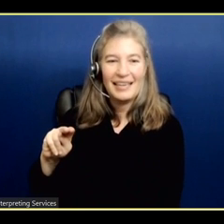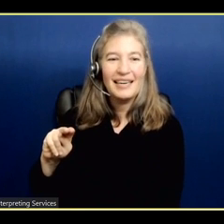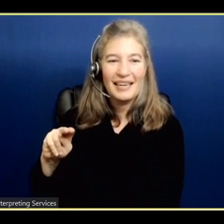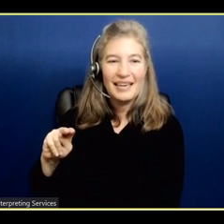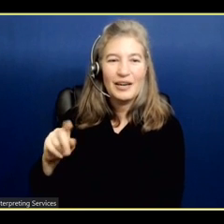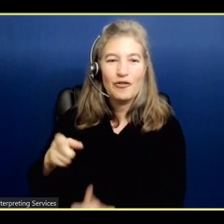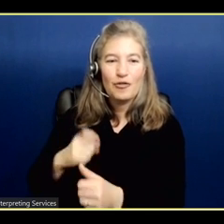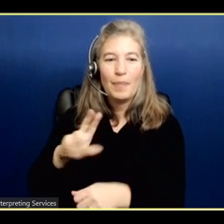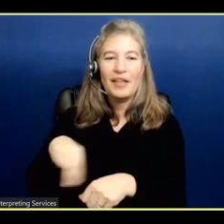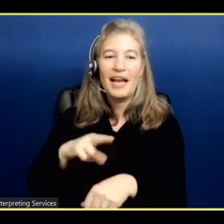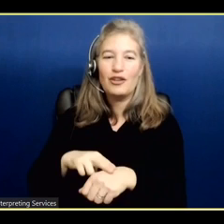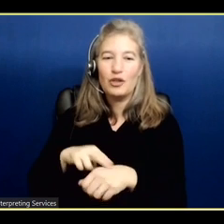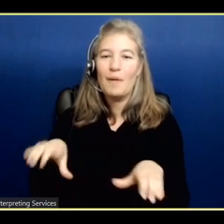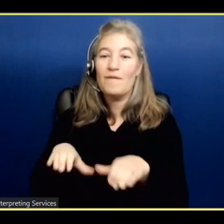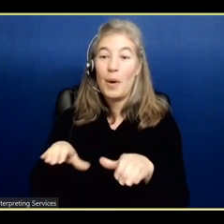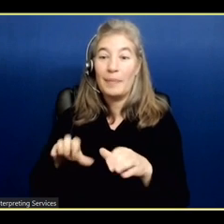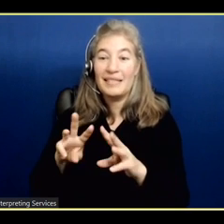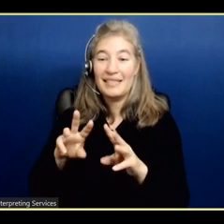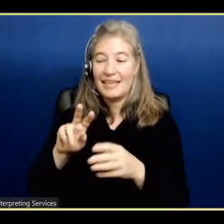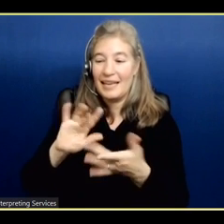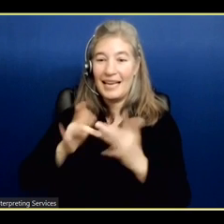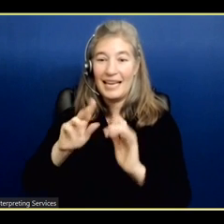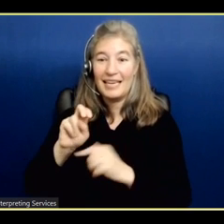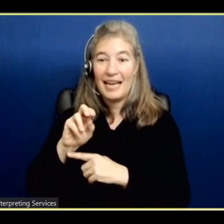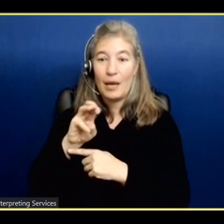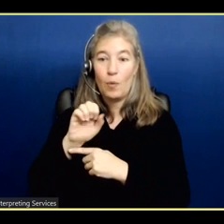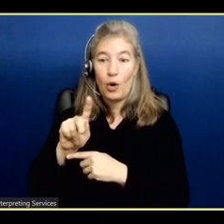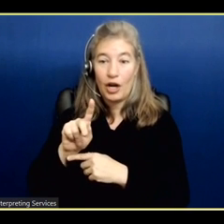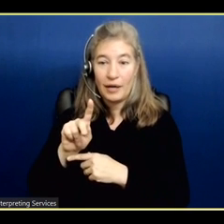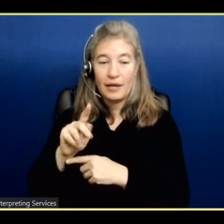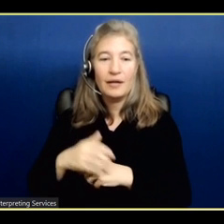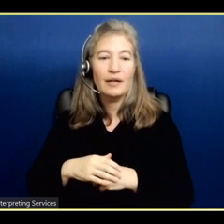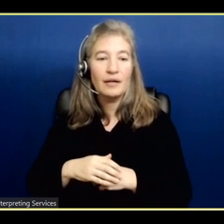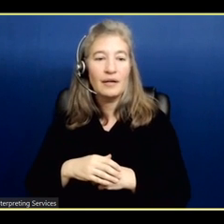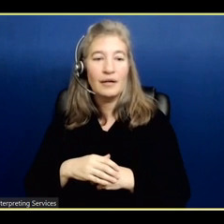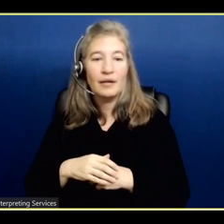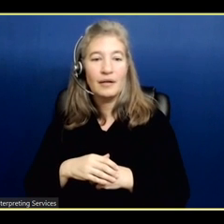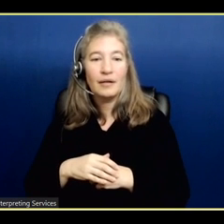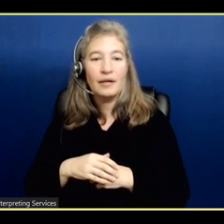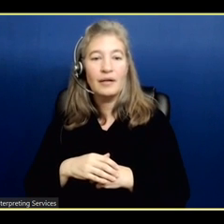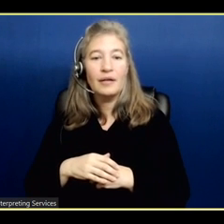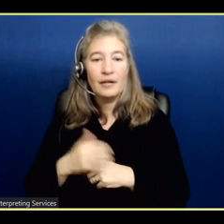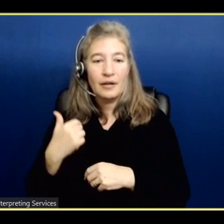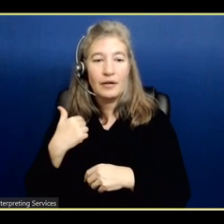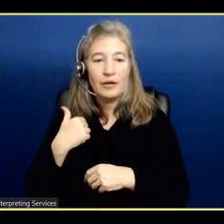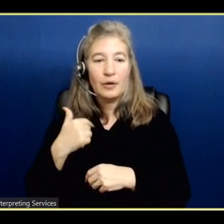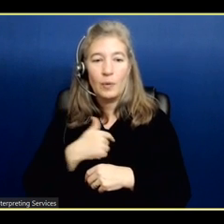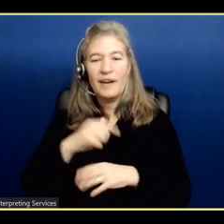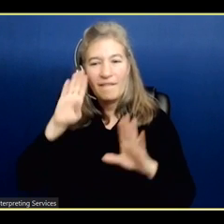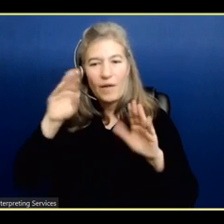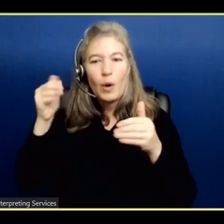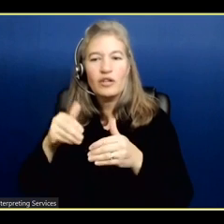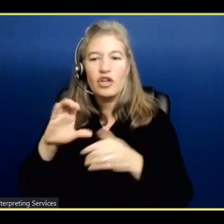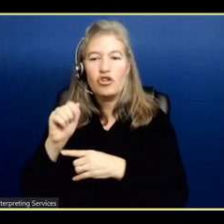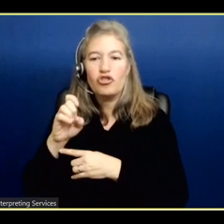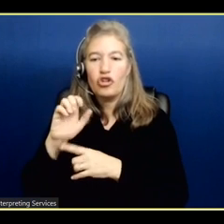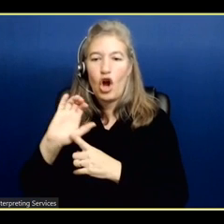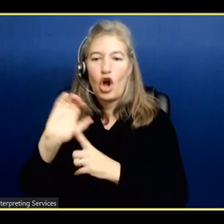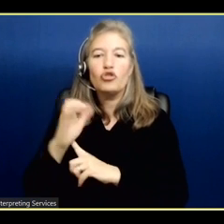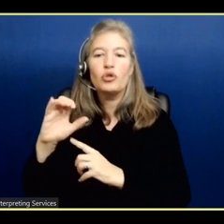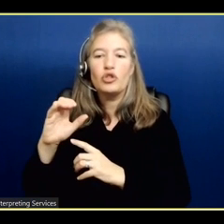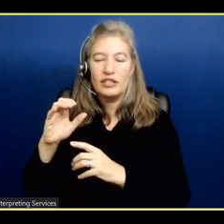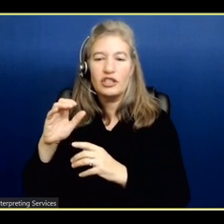work. We also work to build the capacity, particularly for organizations of color, and advocate for more artists